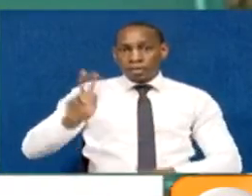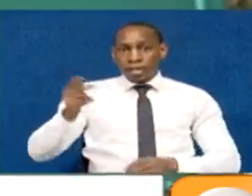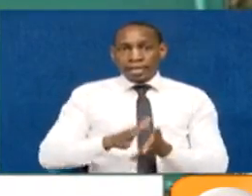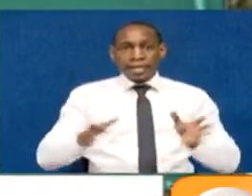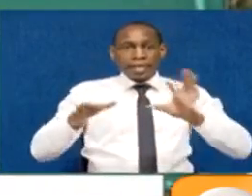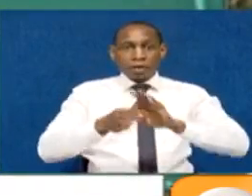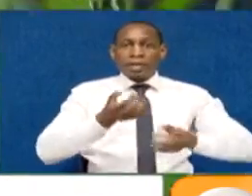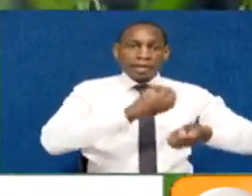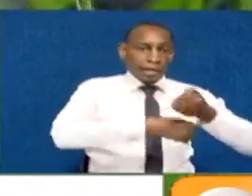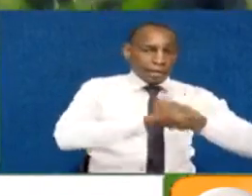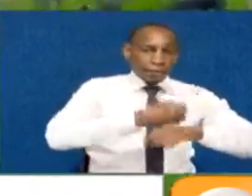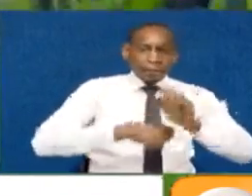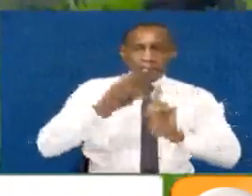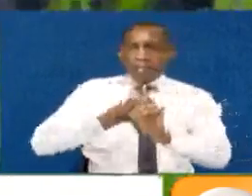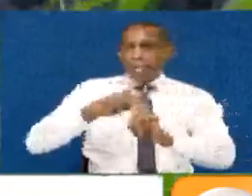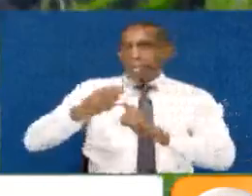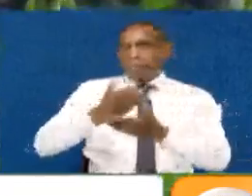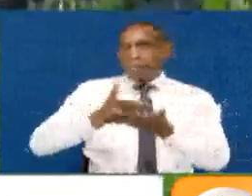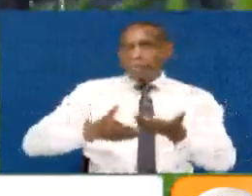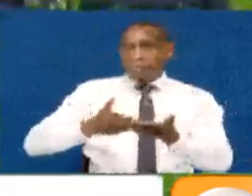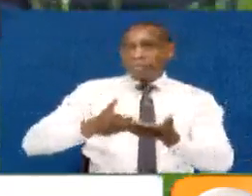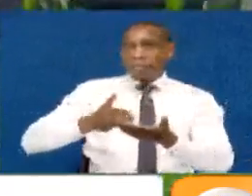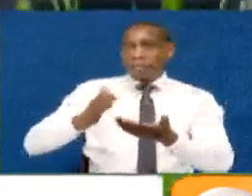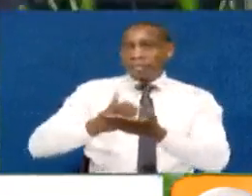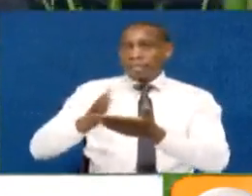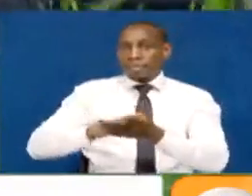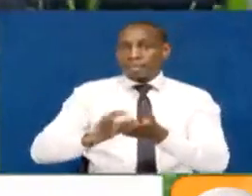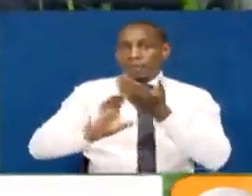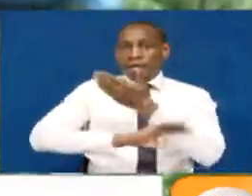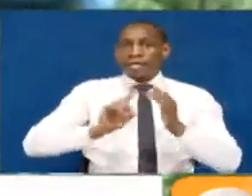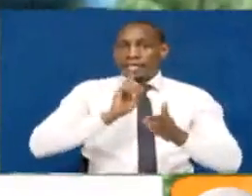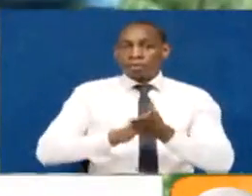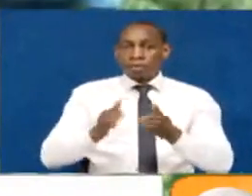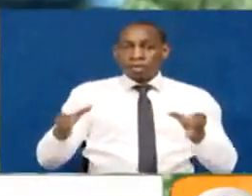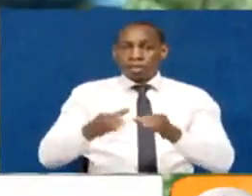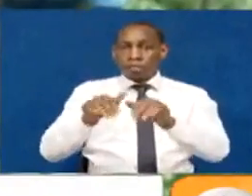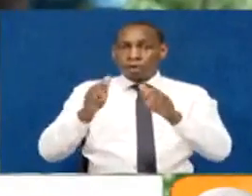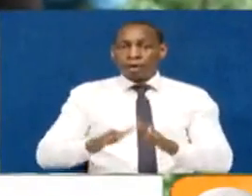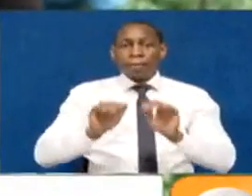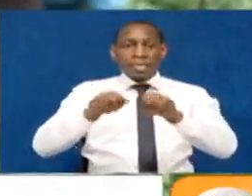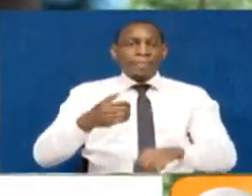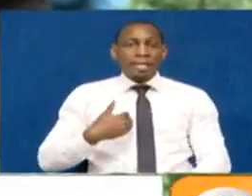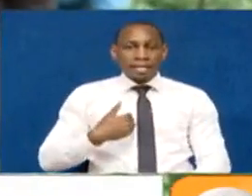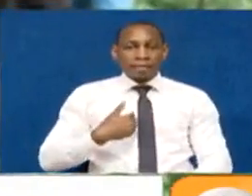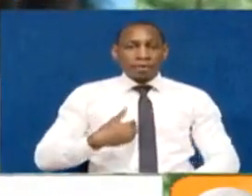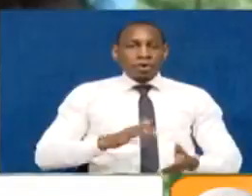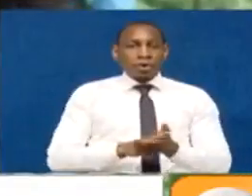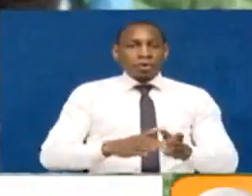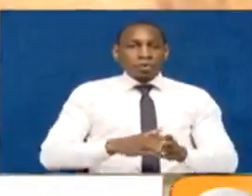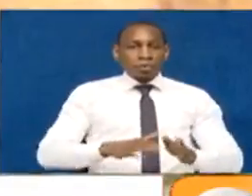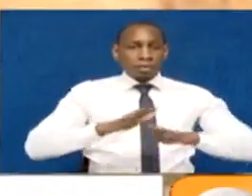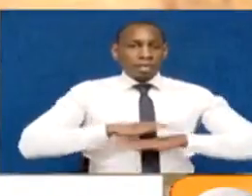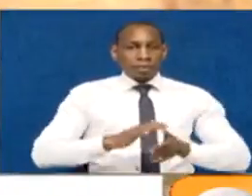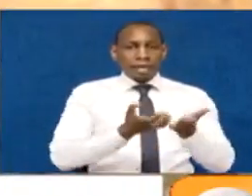which coordinates activities of the potato subsector in the country, says smallholder farmers have potential to satisfy demand